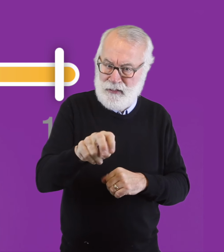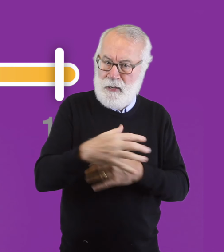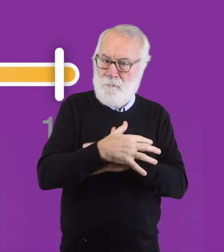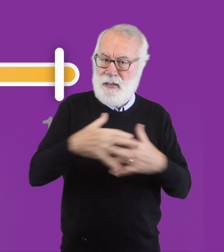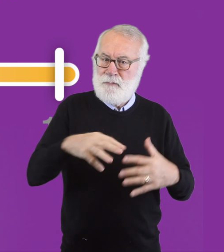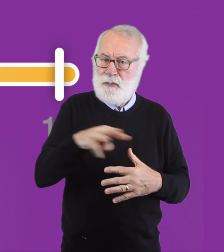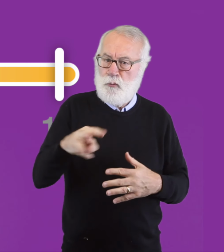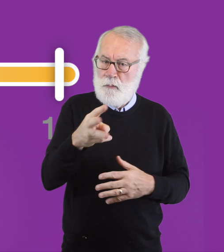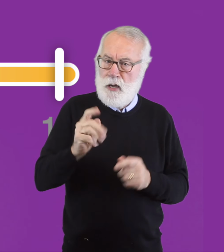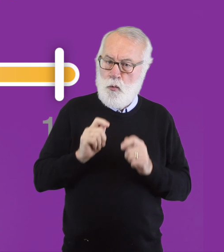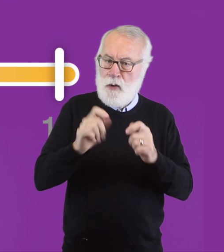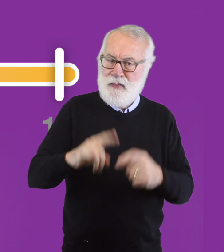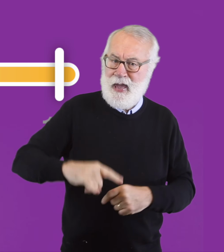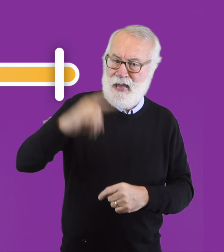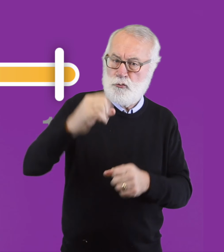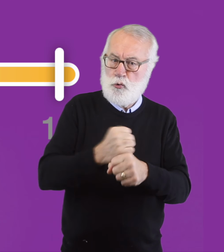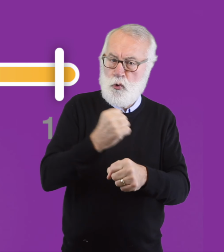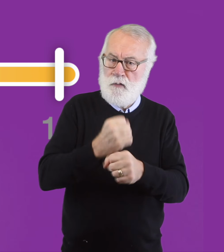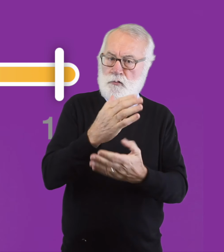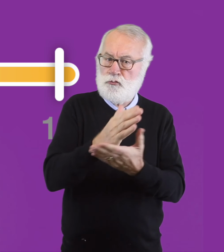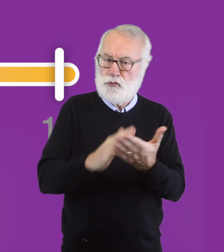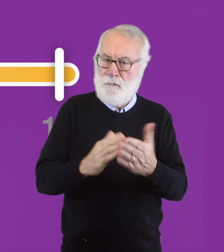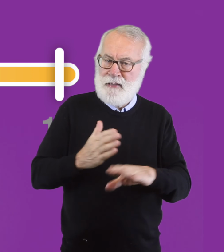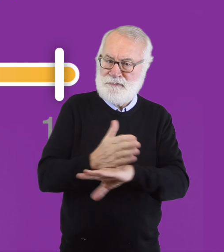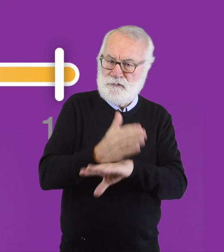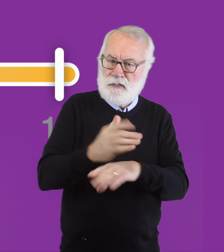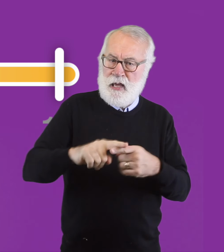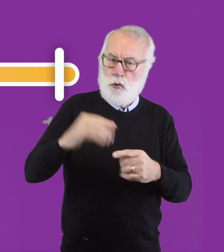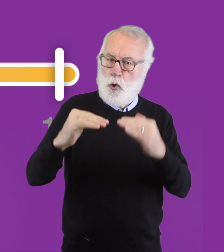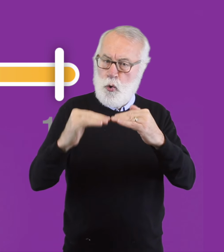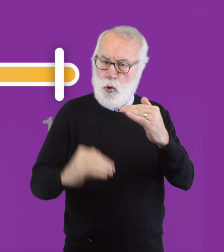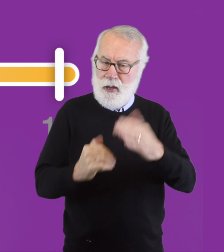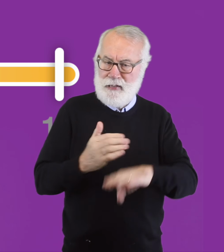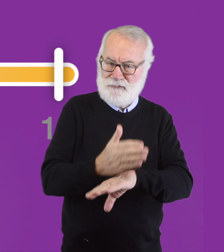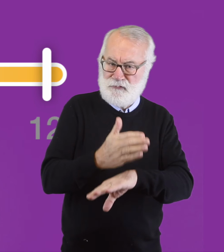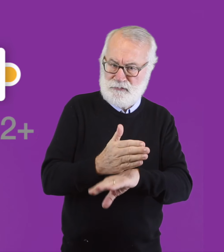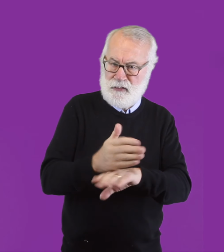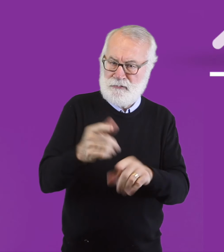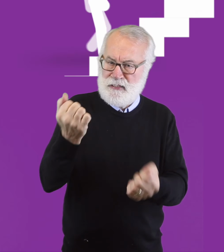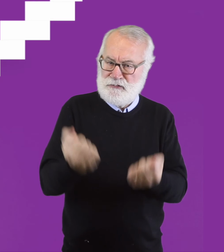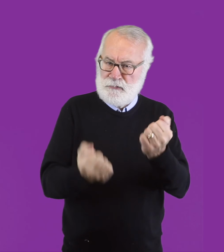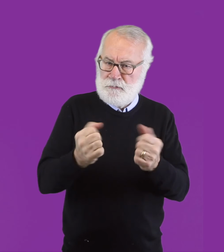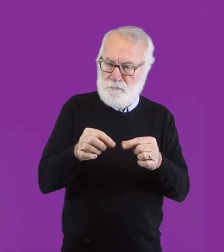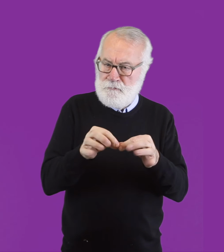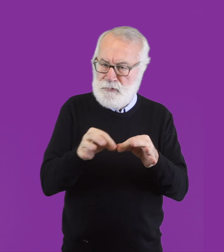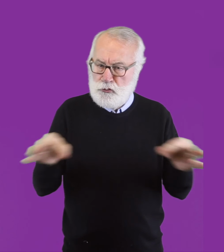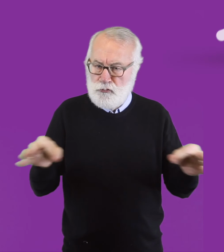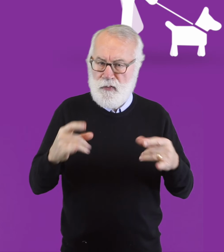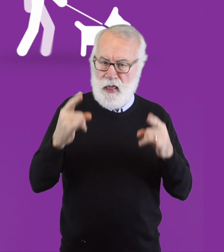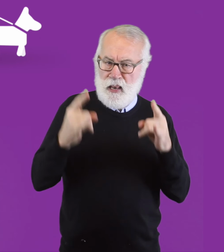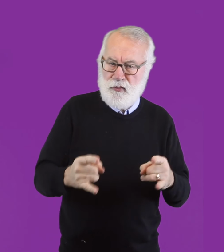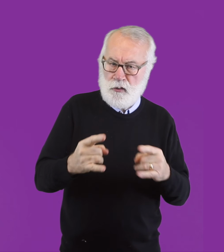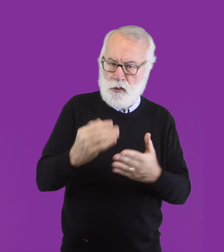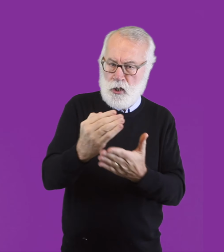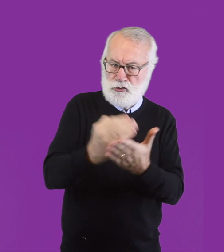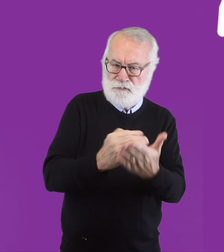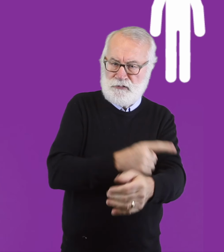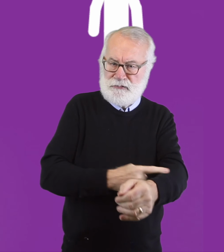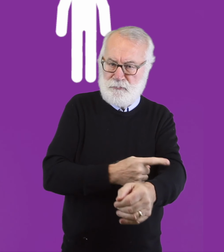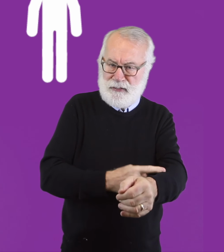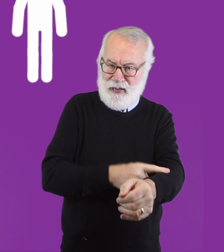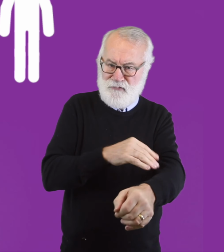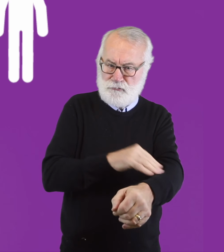more, they'll be awarded the enhanced rate. This is the same for the mobility activities. Many people will be awarded the highest score for some